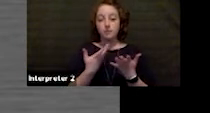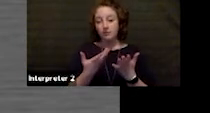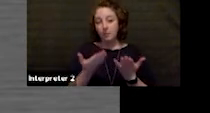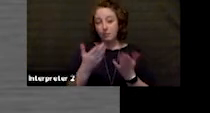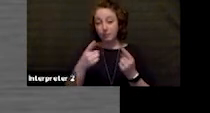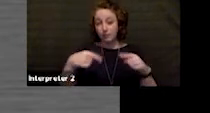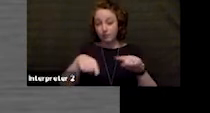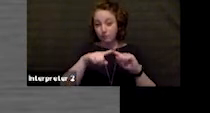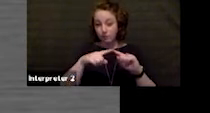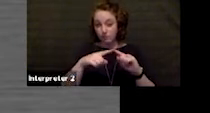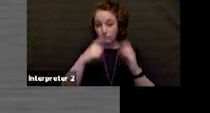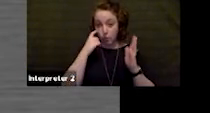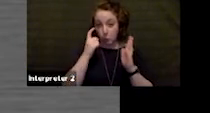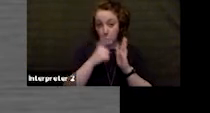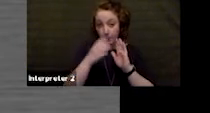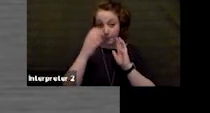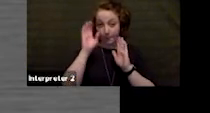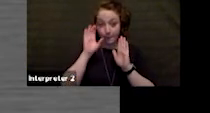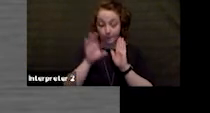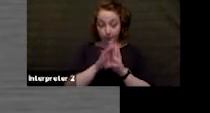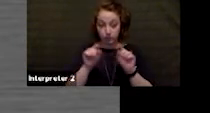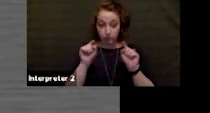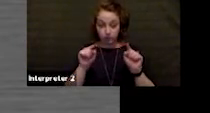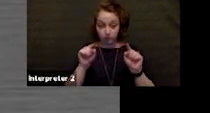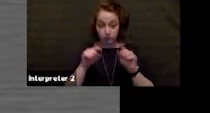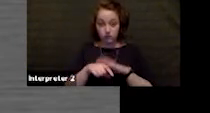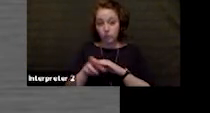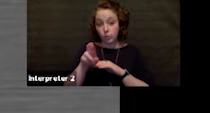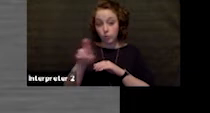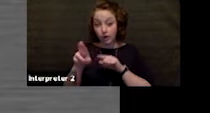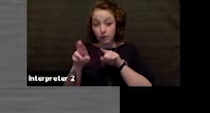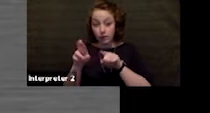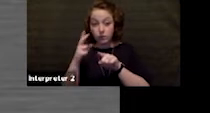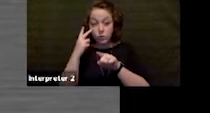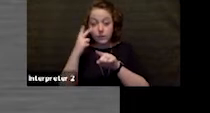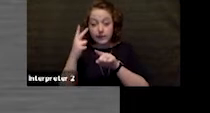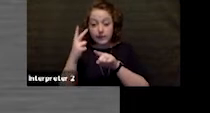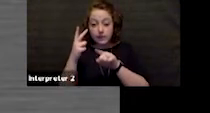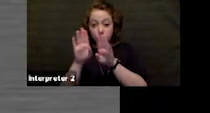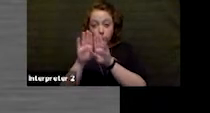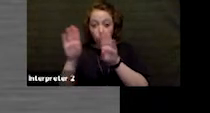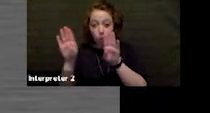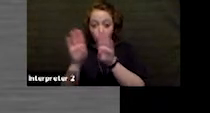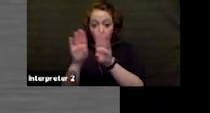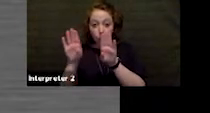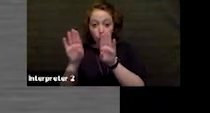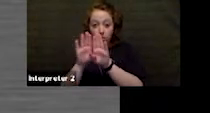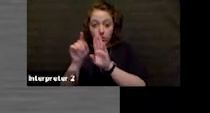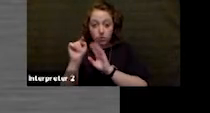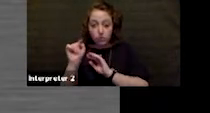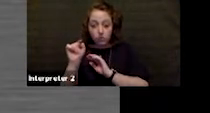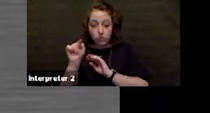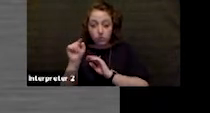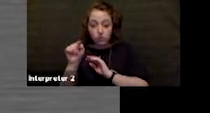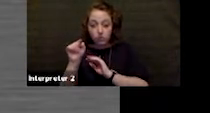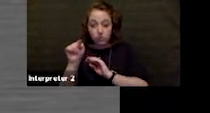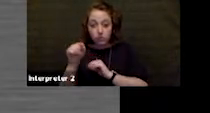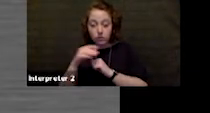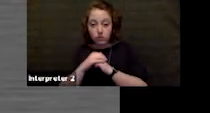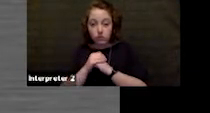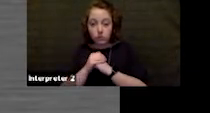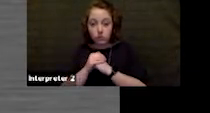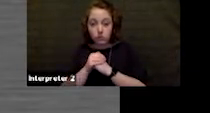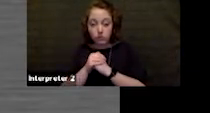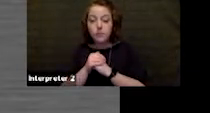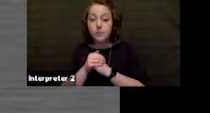right, that actually in the middle there's a wall, a dividing wall. And so that wall can be moved. And we have 2 classrooms